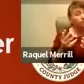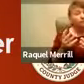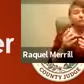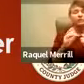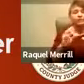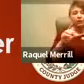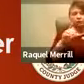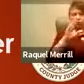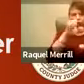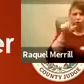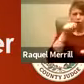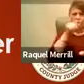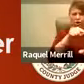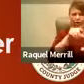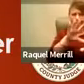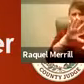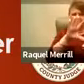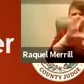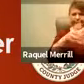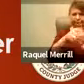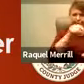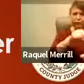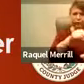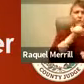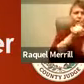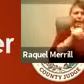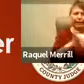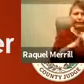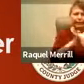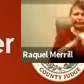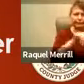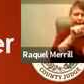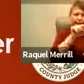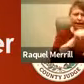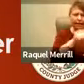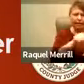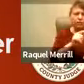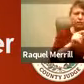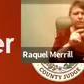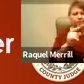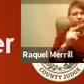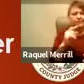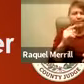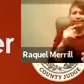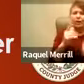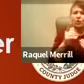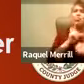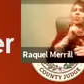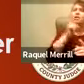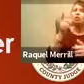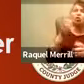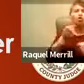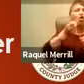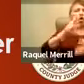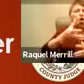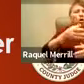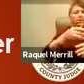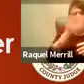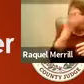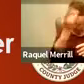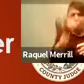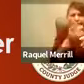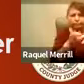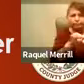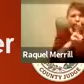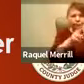target approach to really identifying the real causes of this increase in